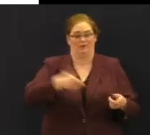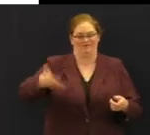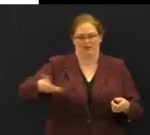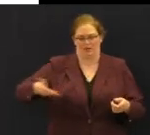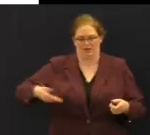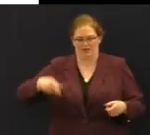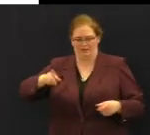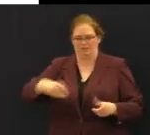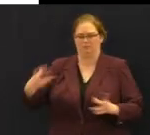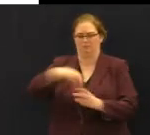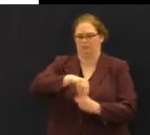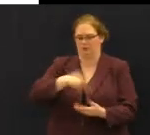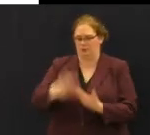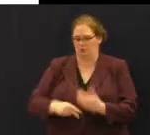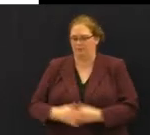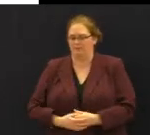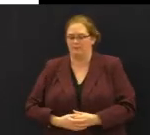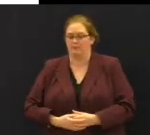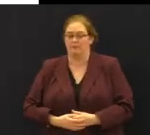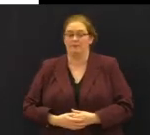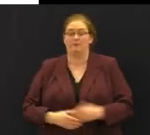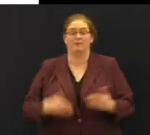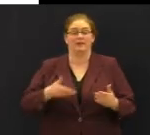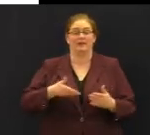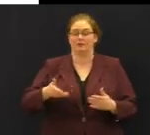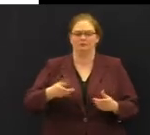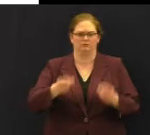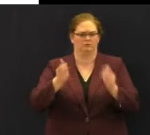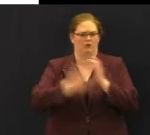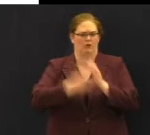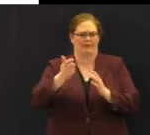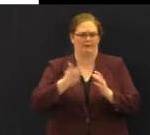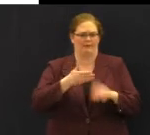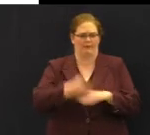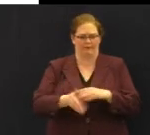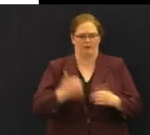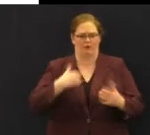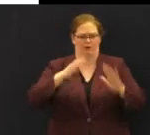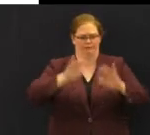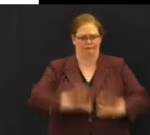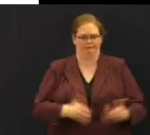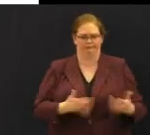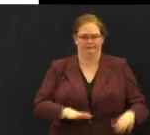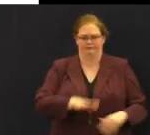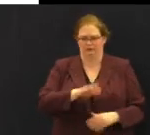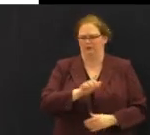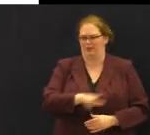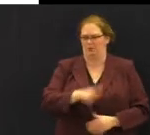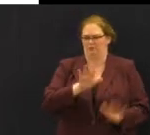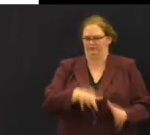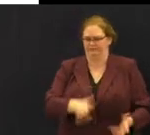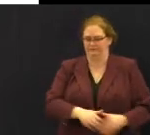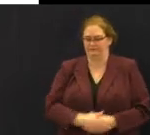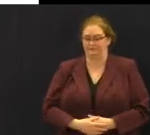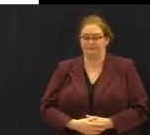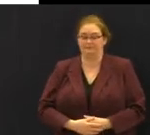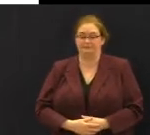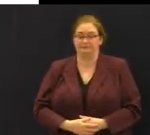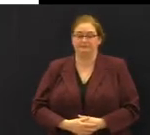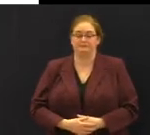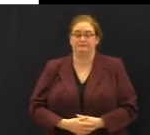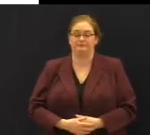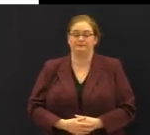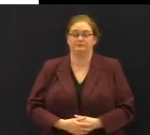apply to the program. This invitation happens automatically after a landlord submits the application. In addition to